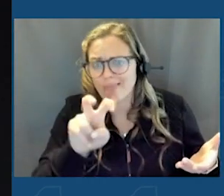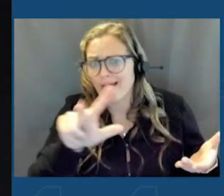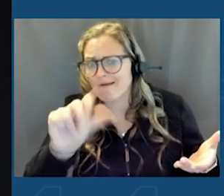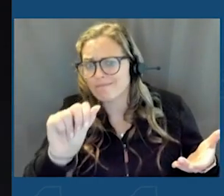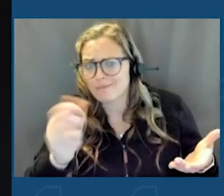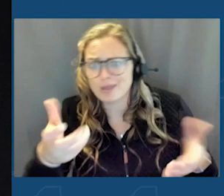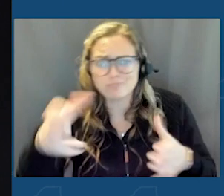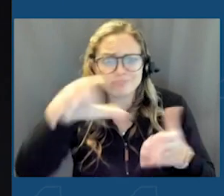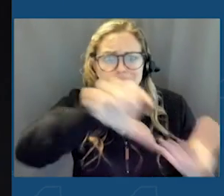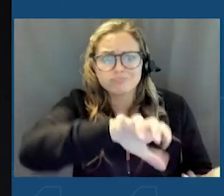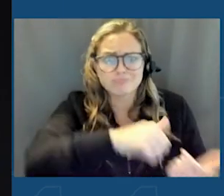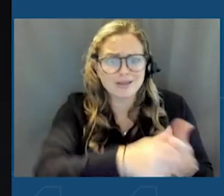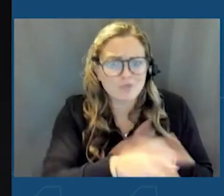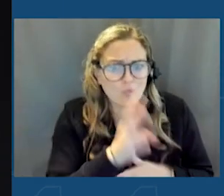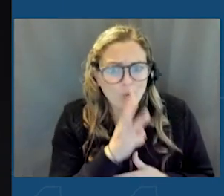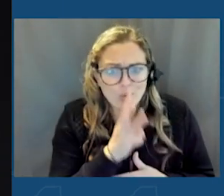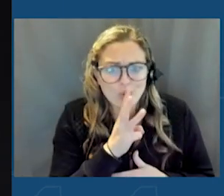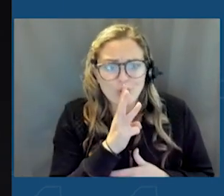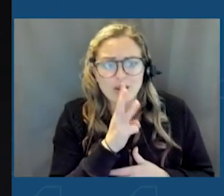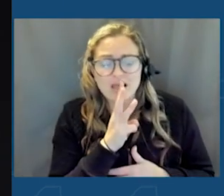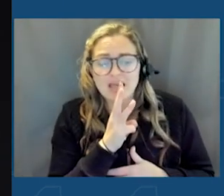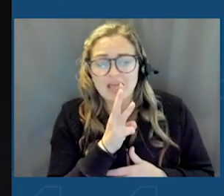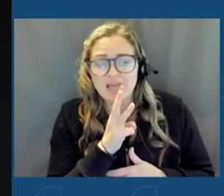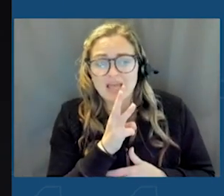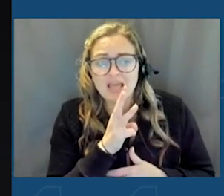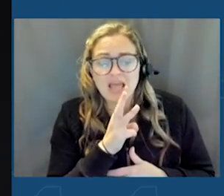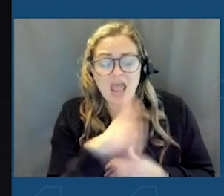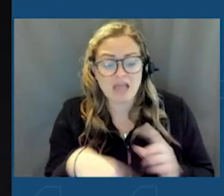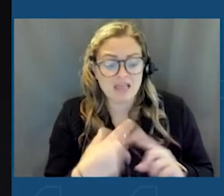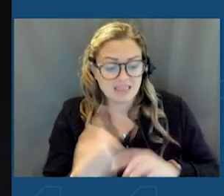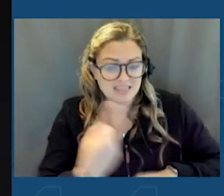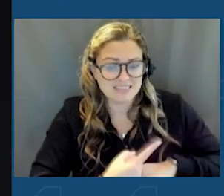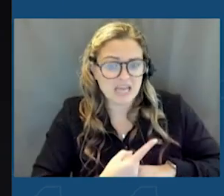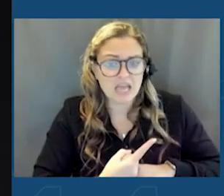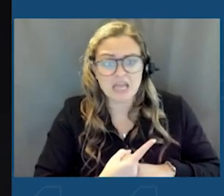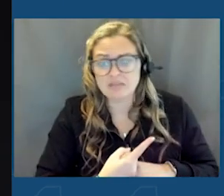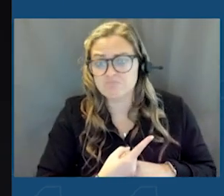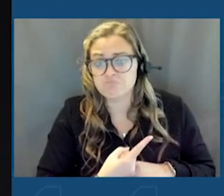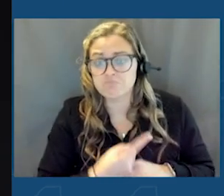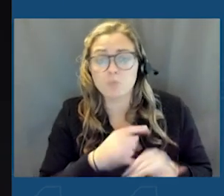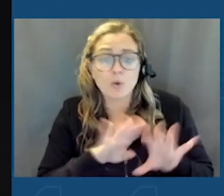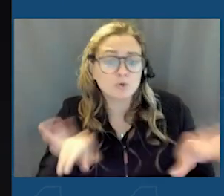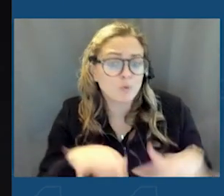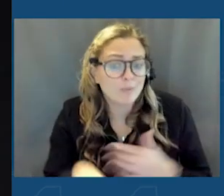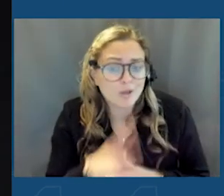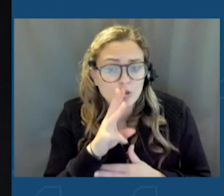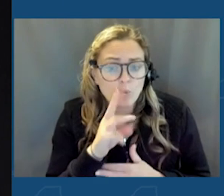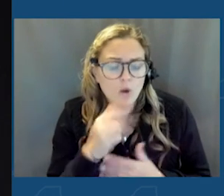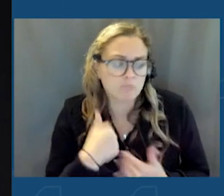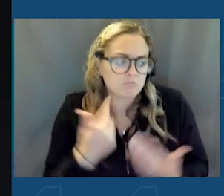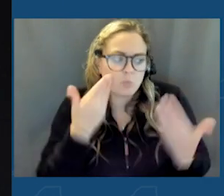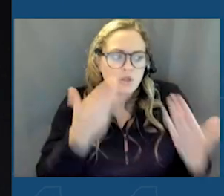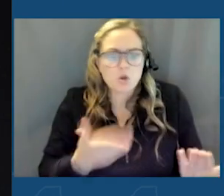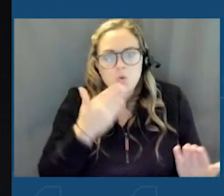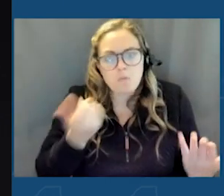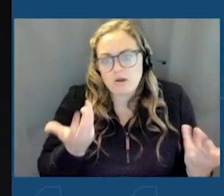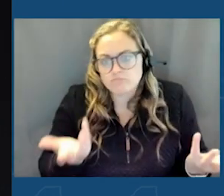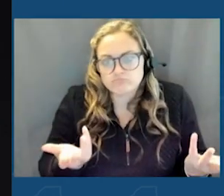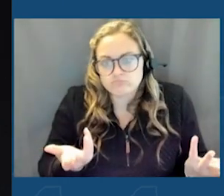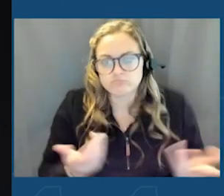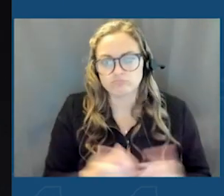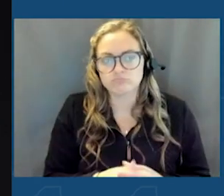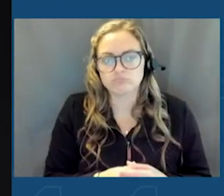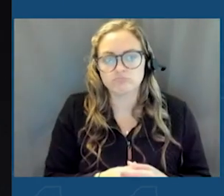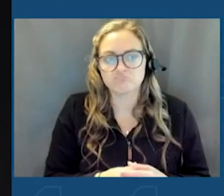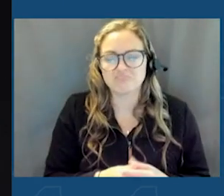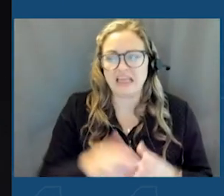in their discharge there. And believe it or not, by day we were swimming in that water as kids. Nobody knew any better. And the sky was so polluted